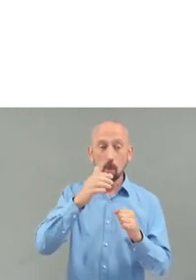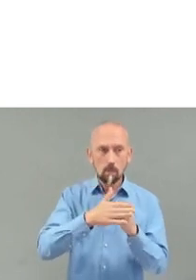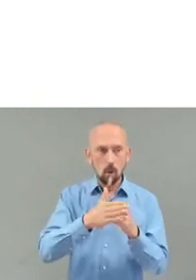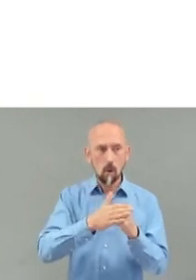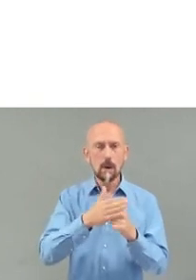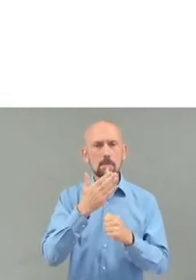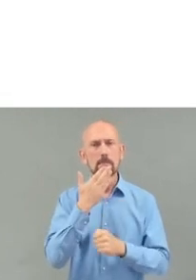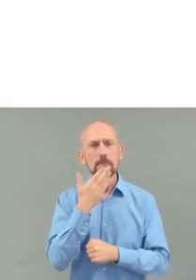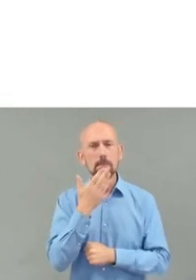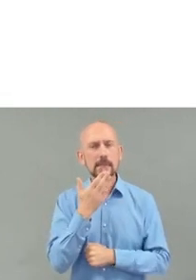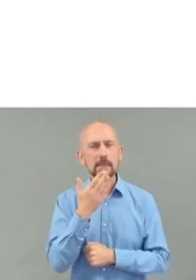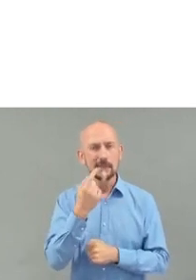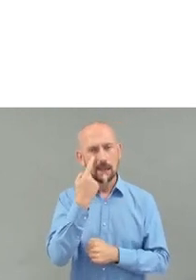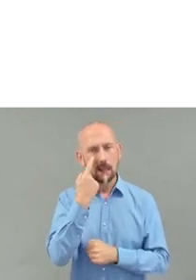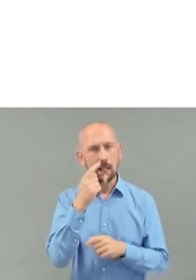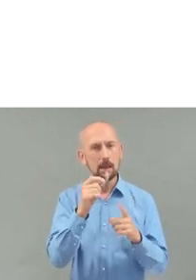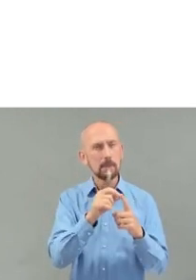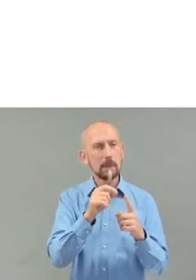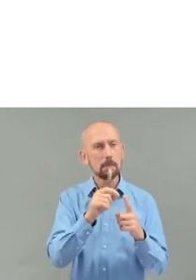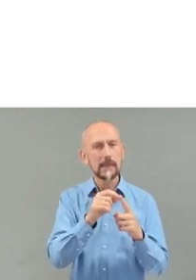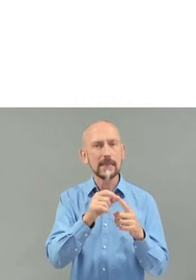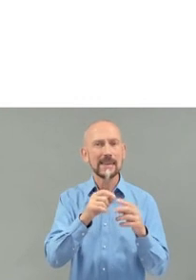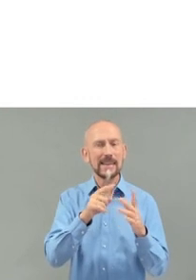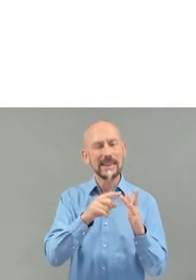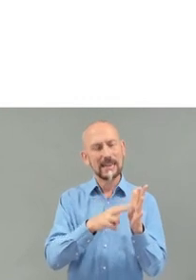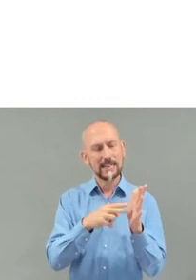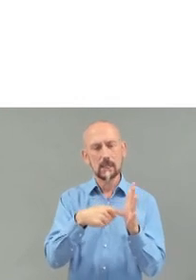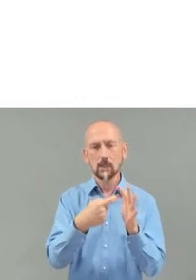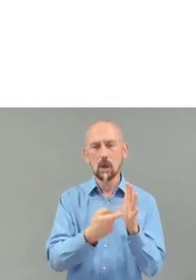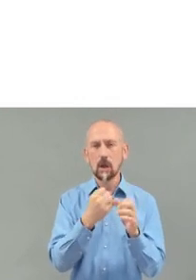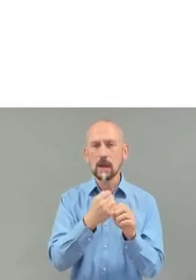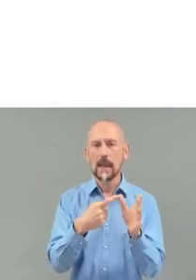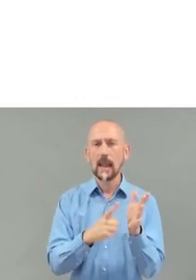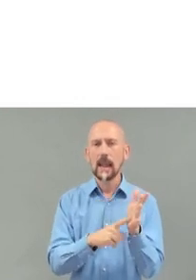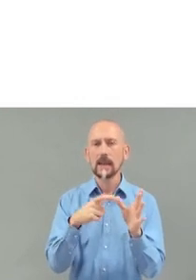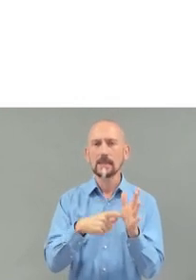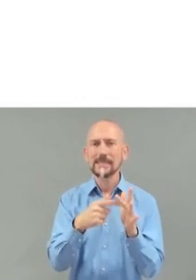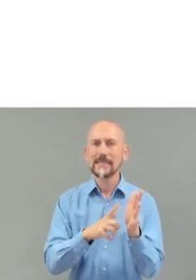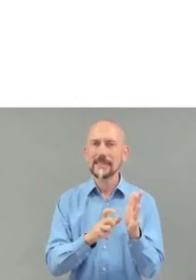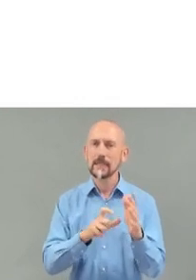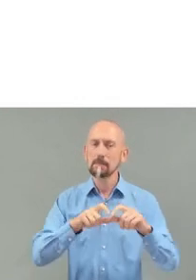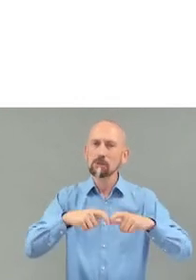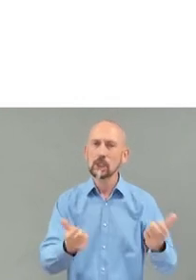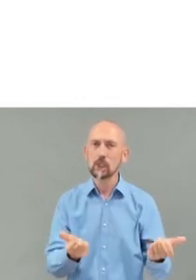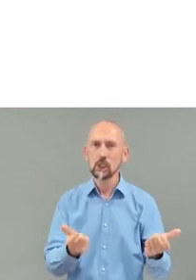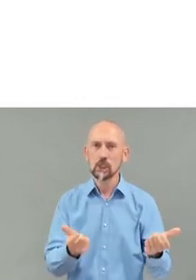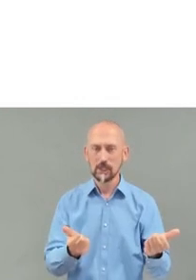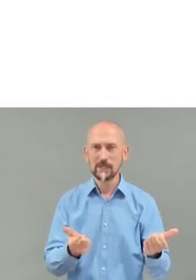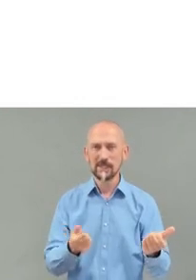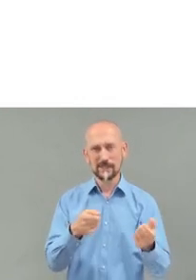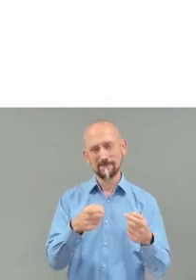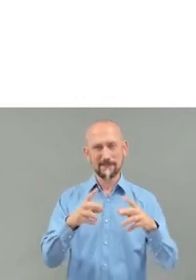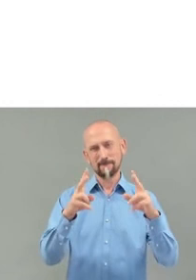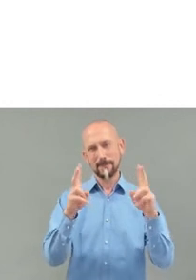the PP Intergalactic Bridge, which is this process of bringing the themed planets of the Psychological Professions